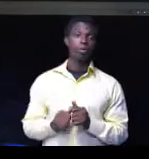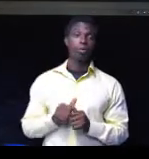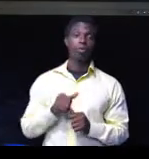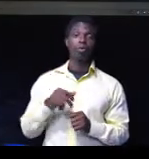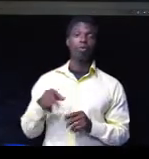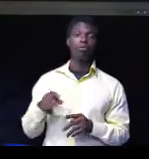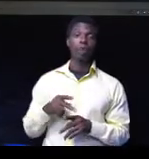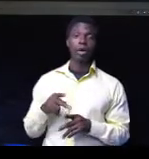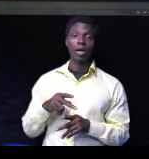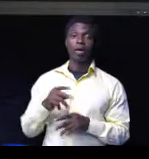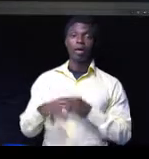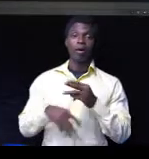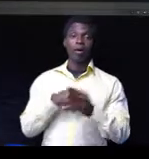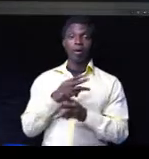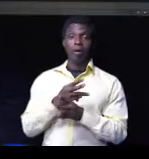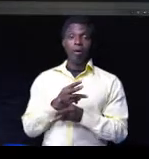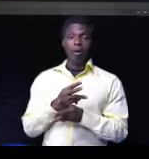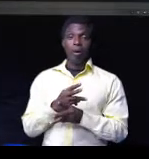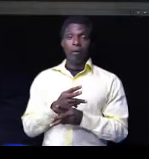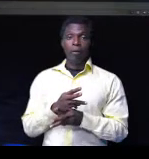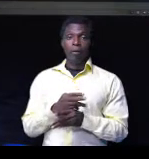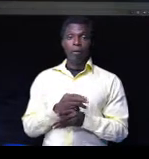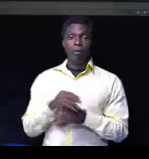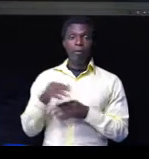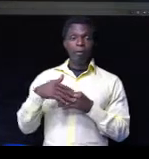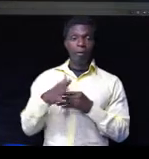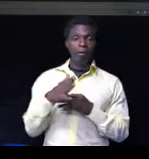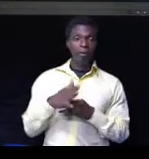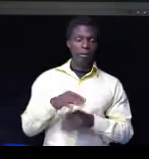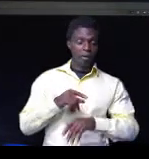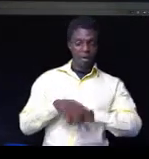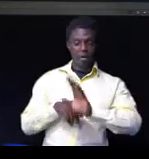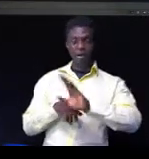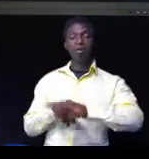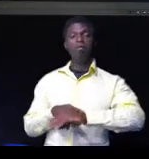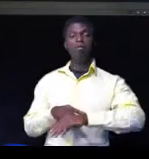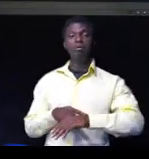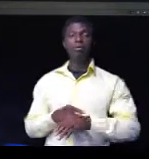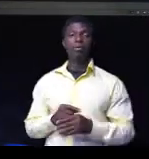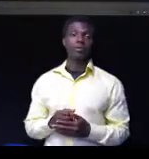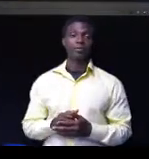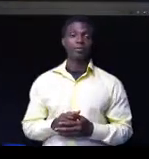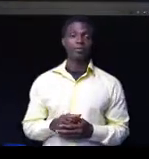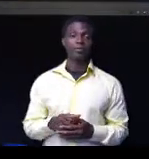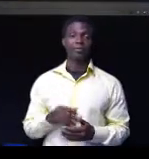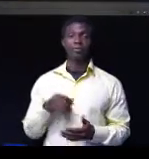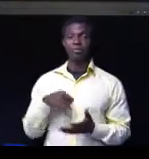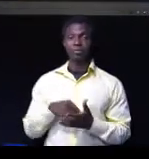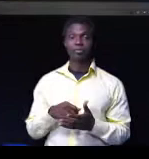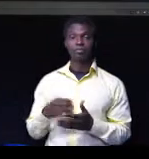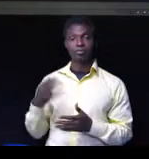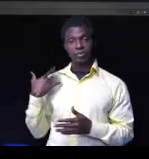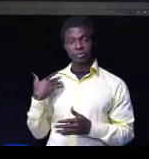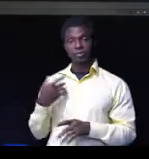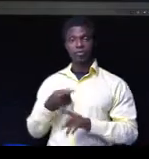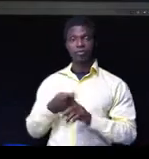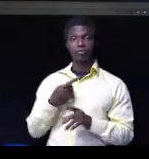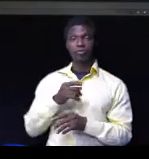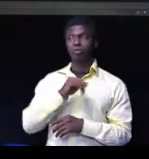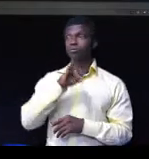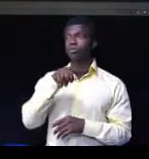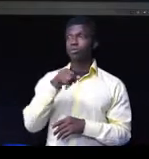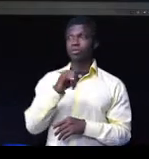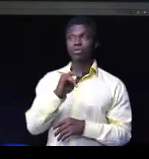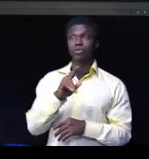behind soccer. You know, soccer, football, judo too is very popular. And it was derived